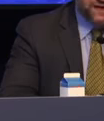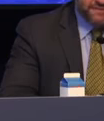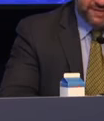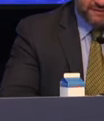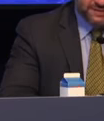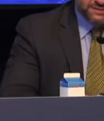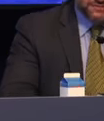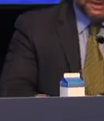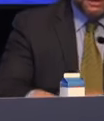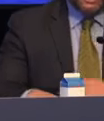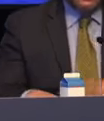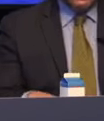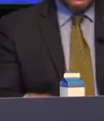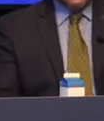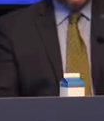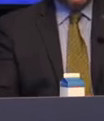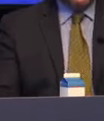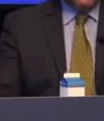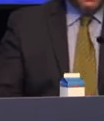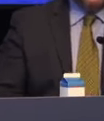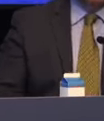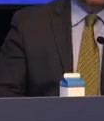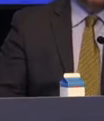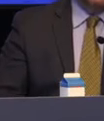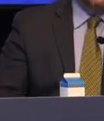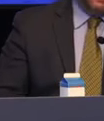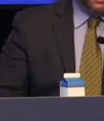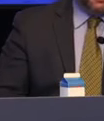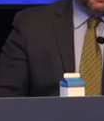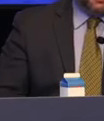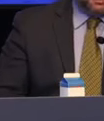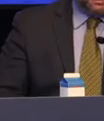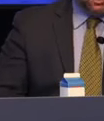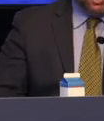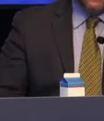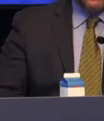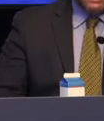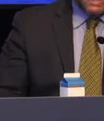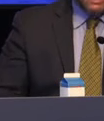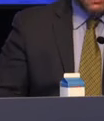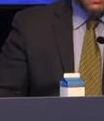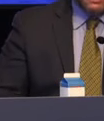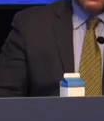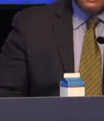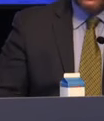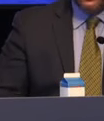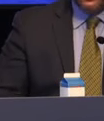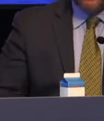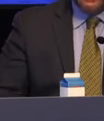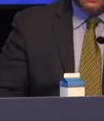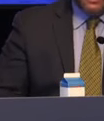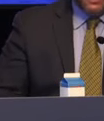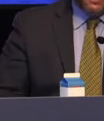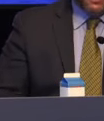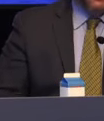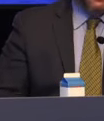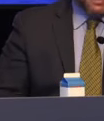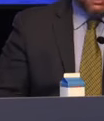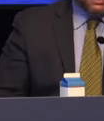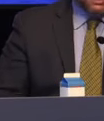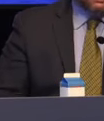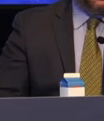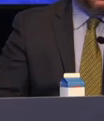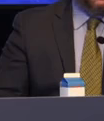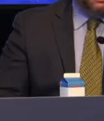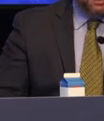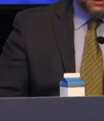you certify for benefits. It is the guide to receiving benefits without interruption. We have the stats. Last week, approximately